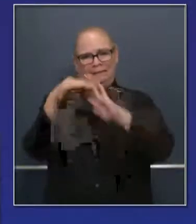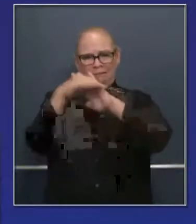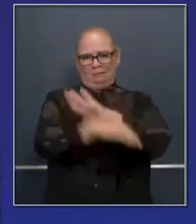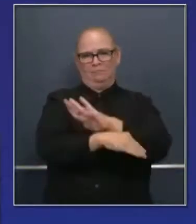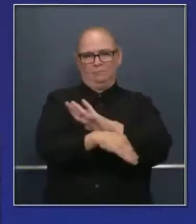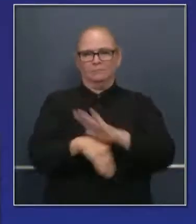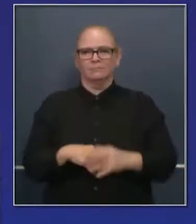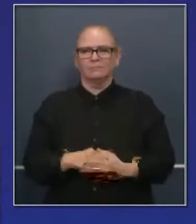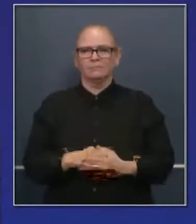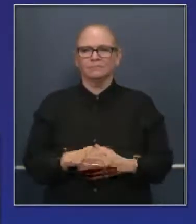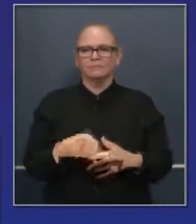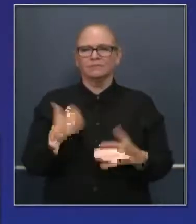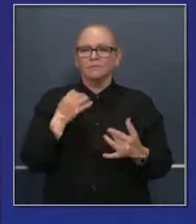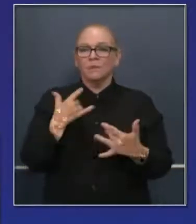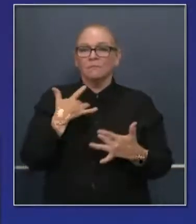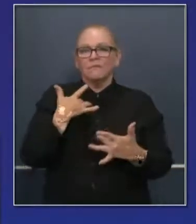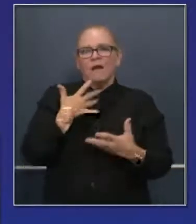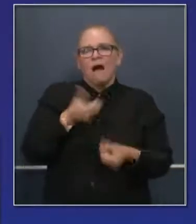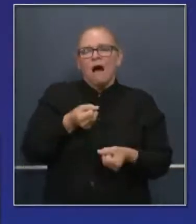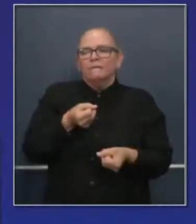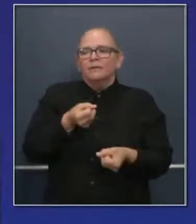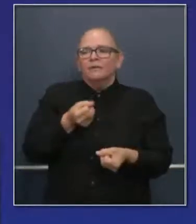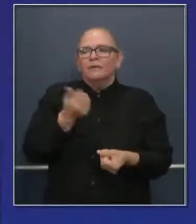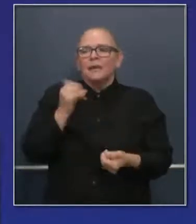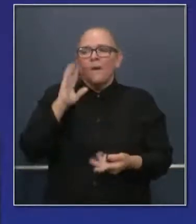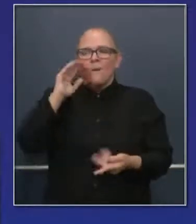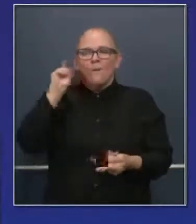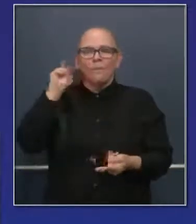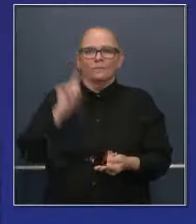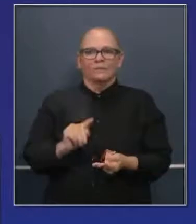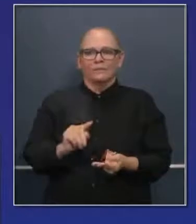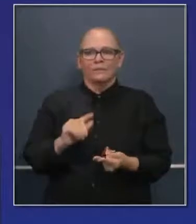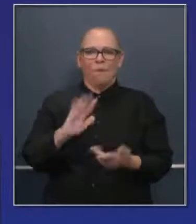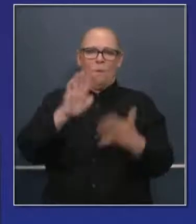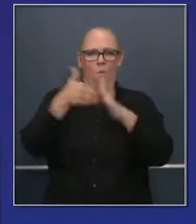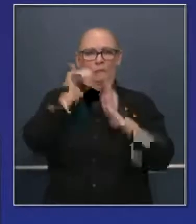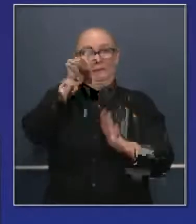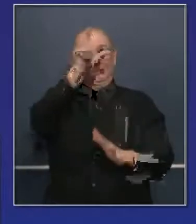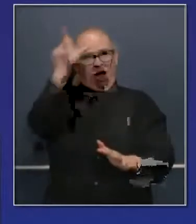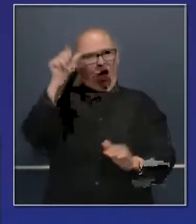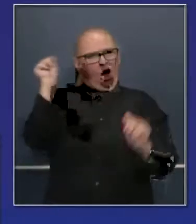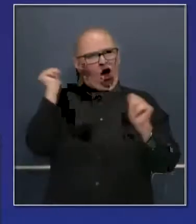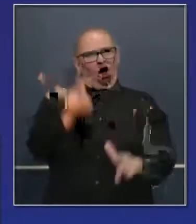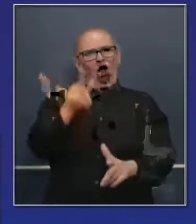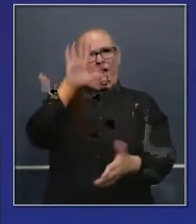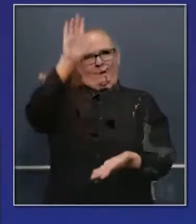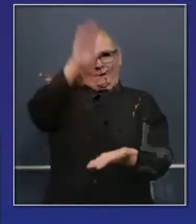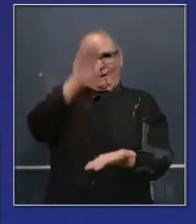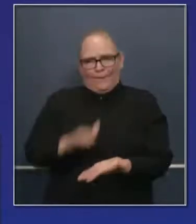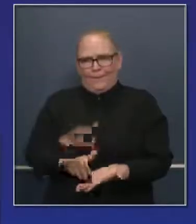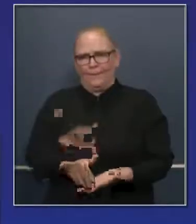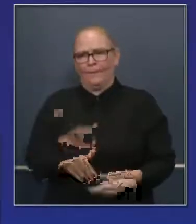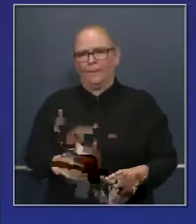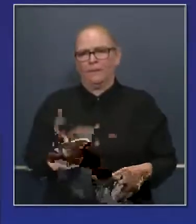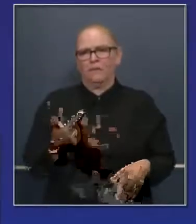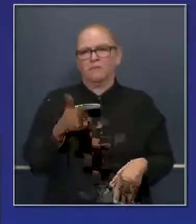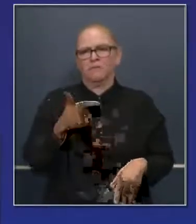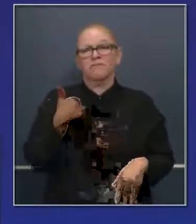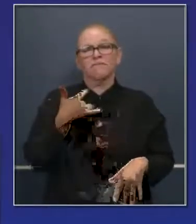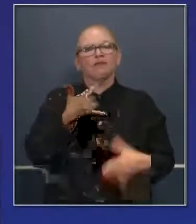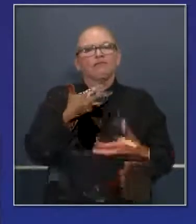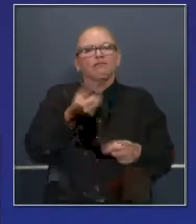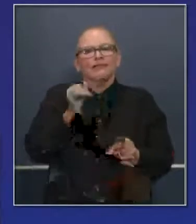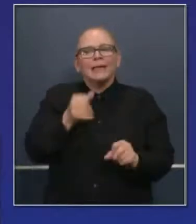more confident about where we are as a state. The good news is we do feel confident in our critical care capacity.